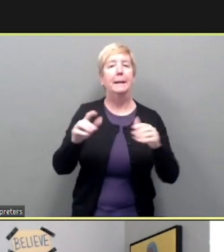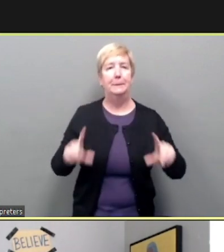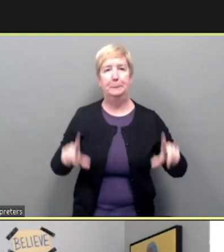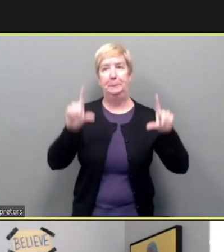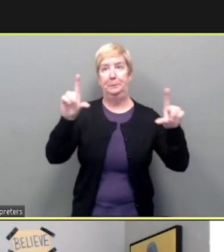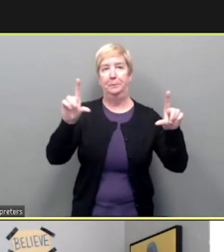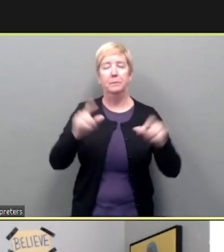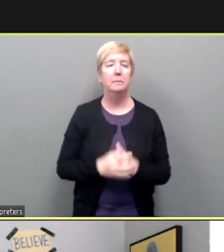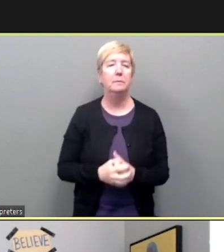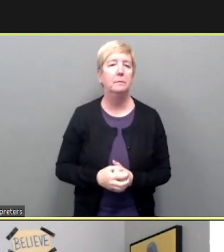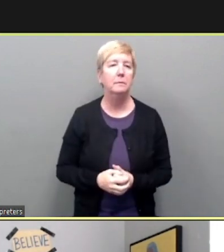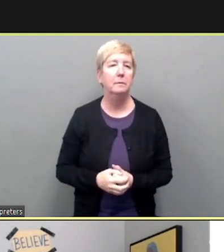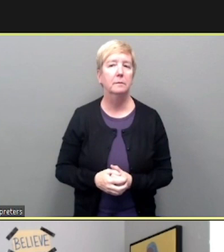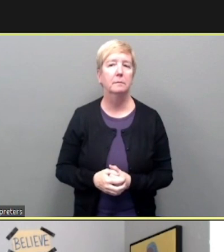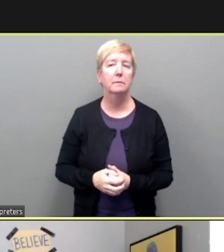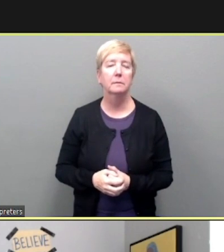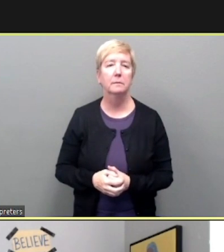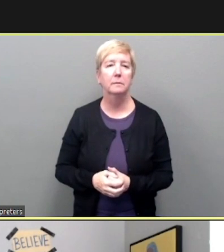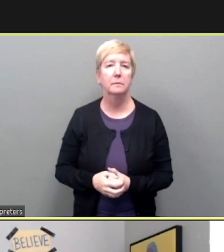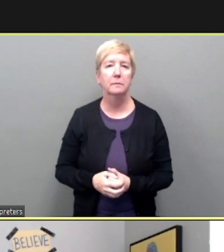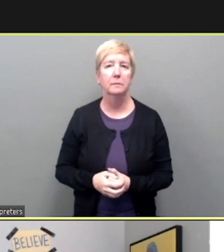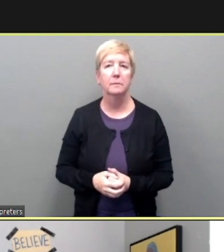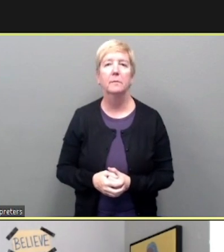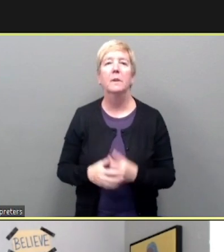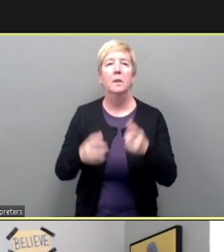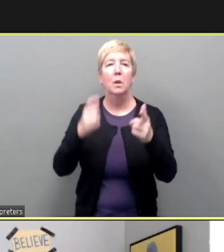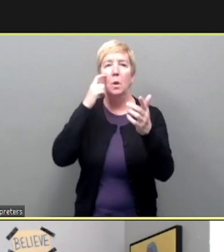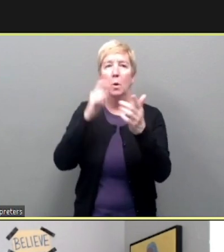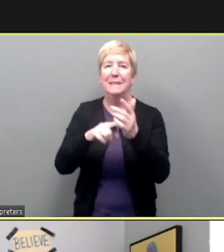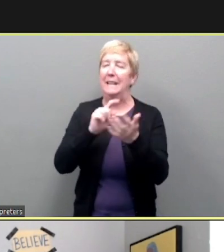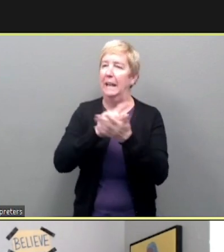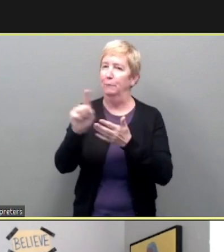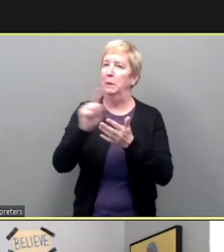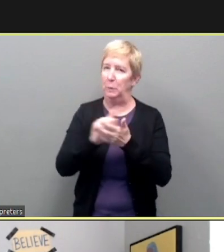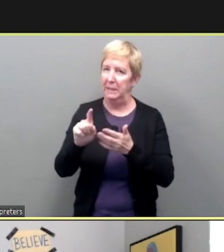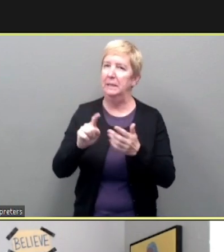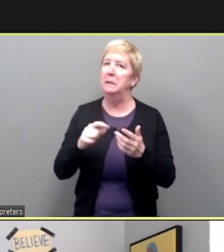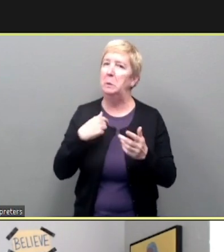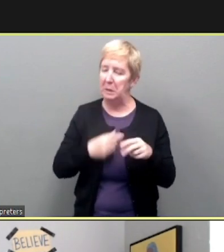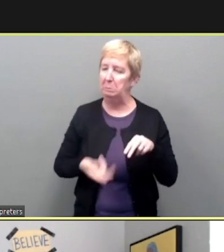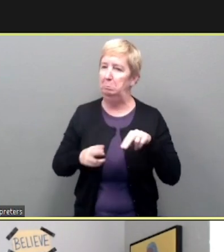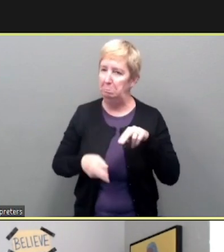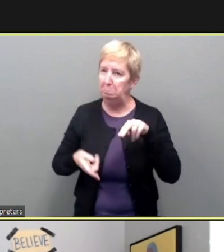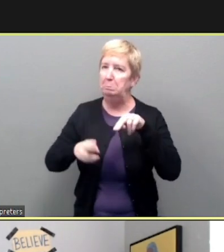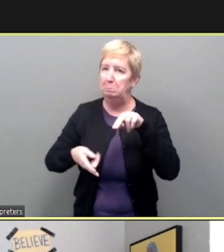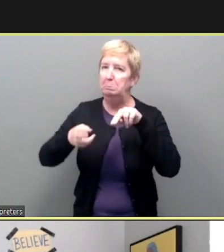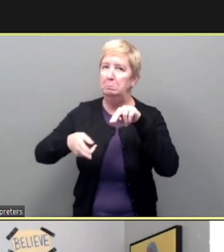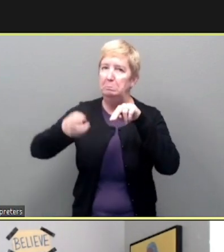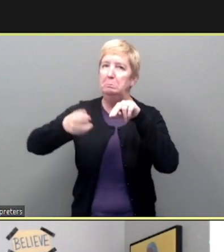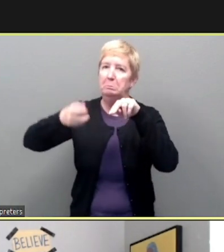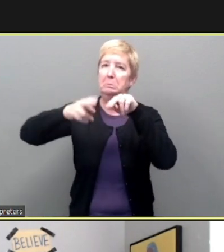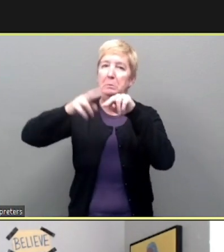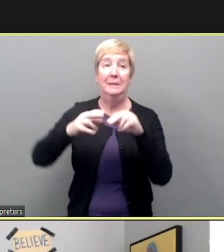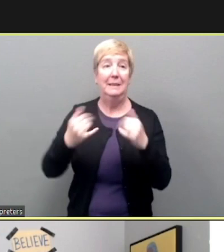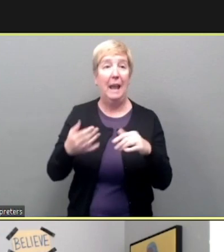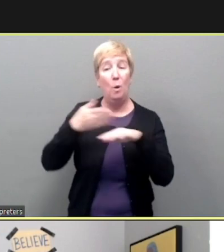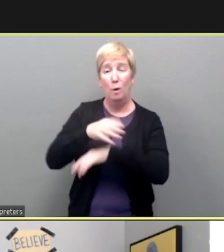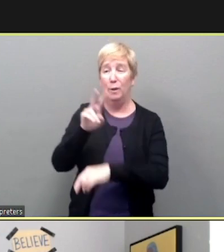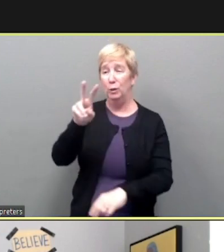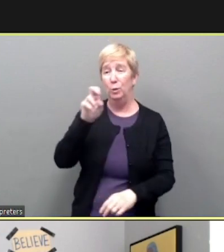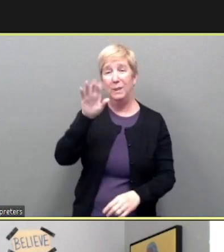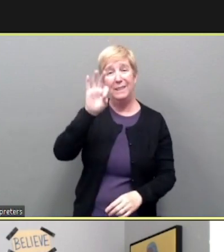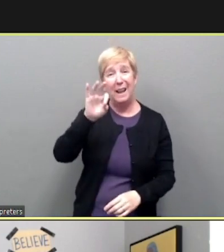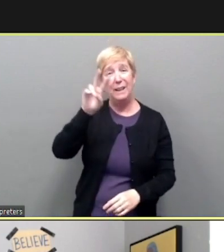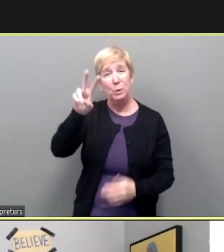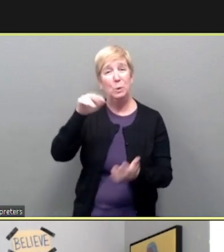You can see that we are progressing every week on the booster doses. Over 292,000 doses